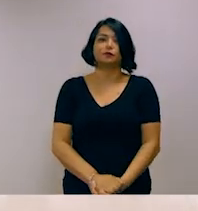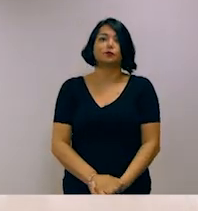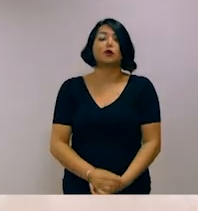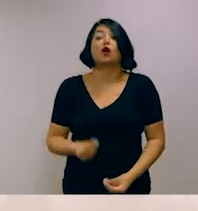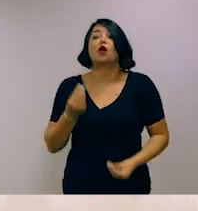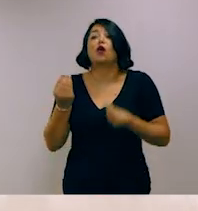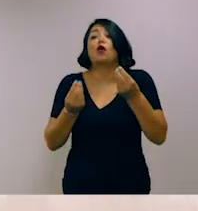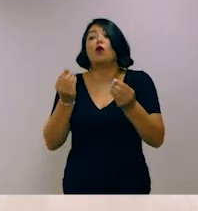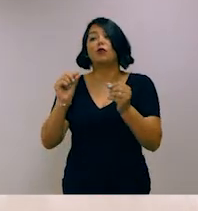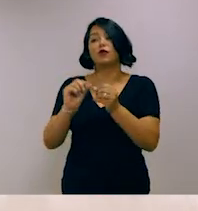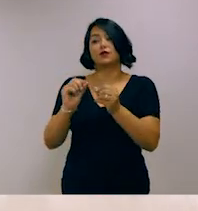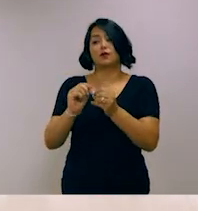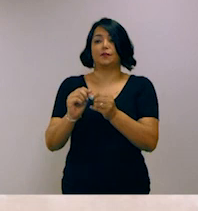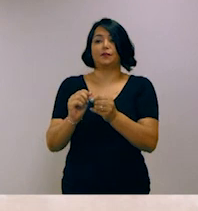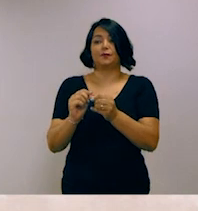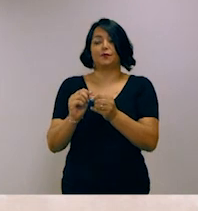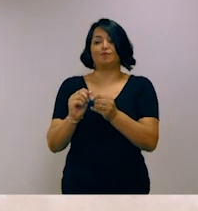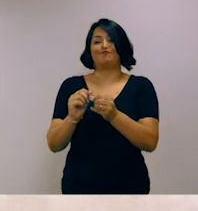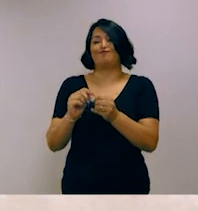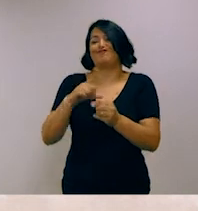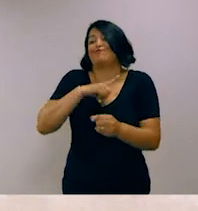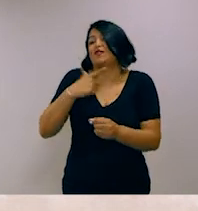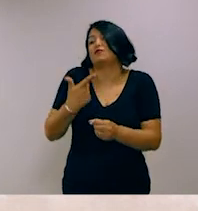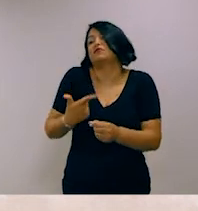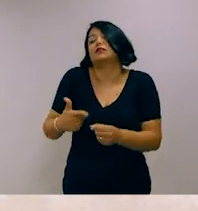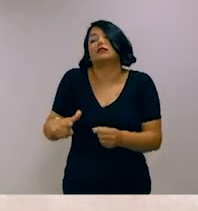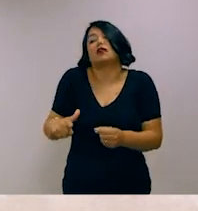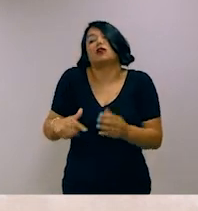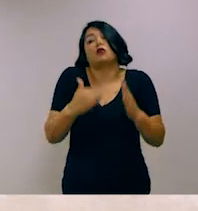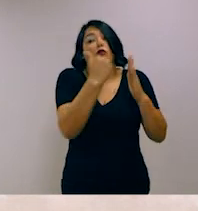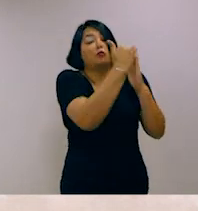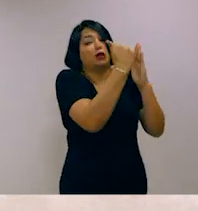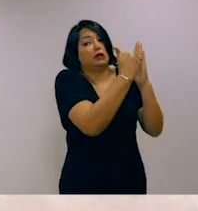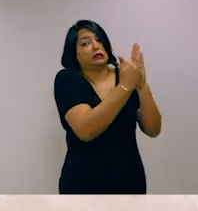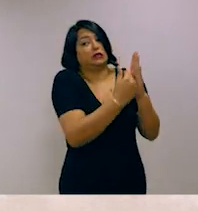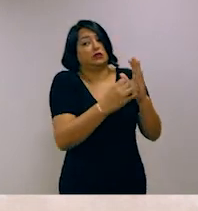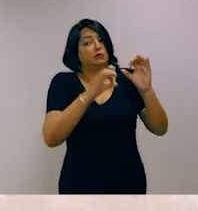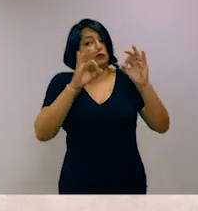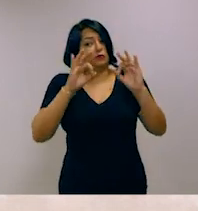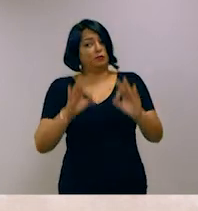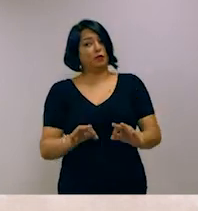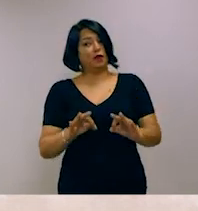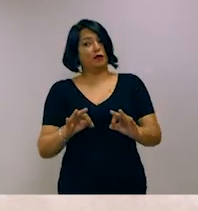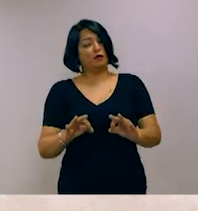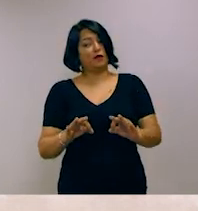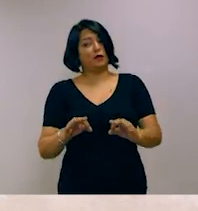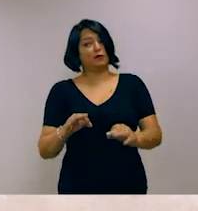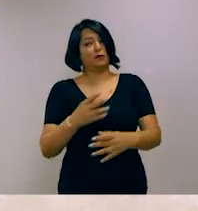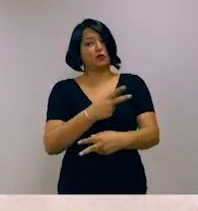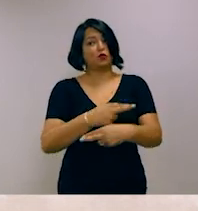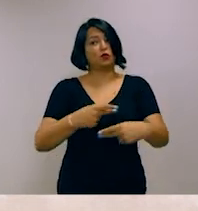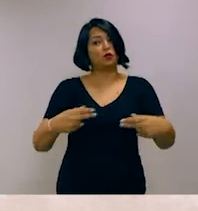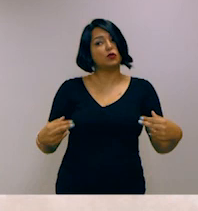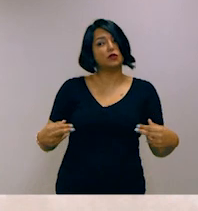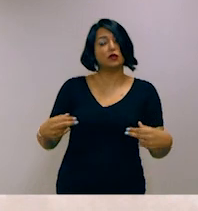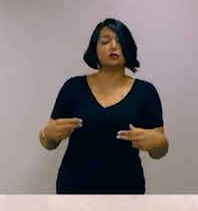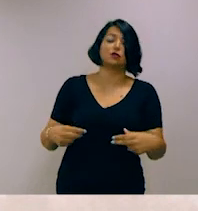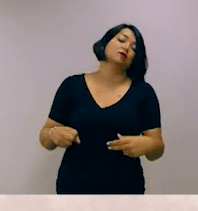So, how can we do that? So there is no previous classification of the